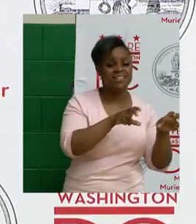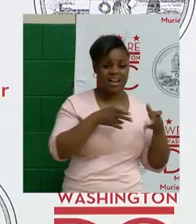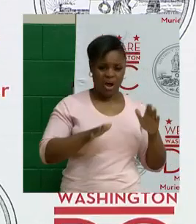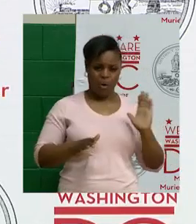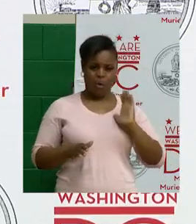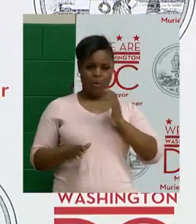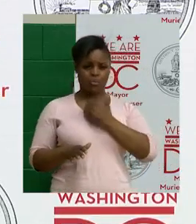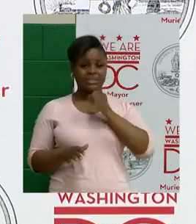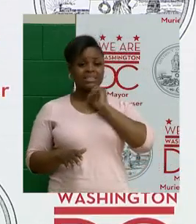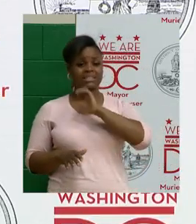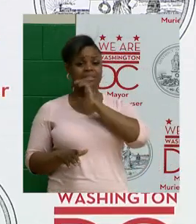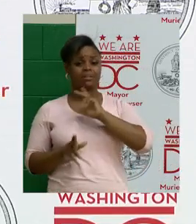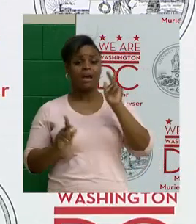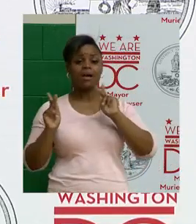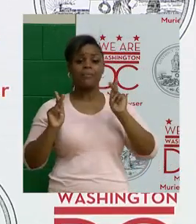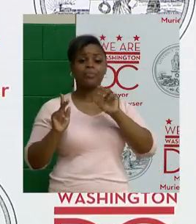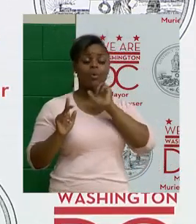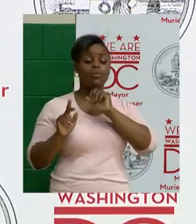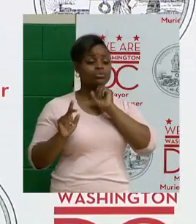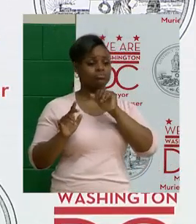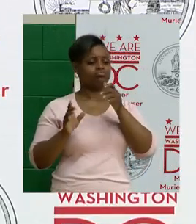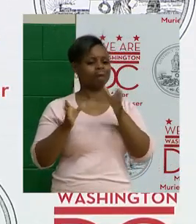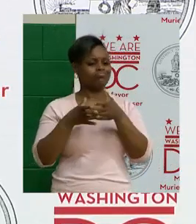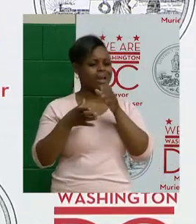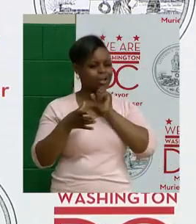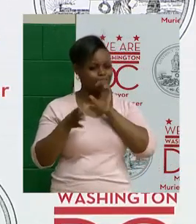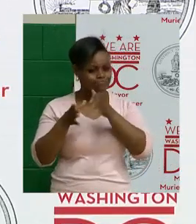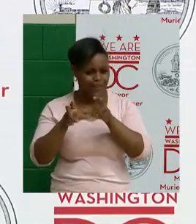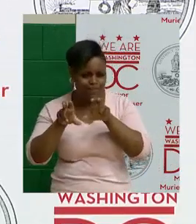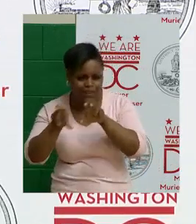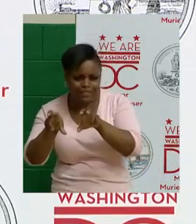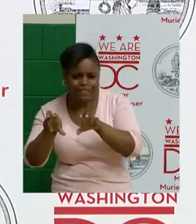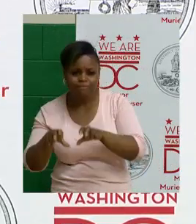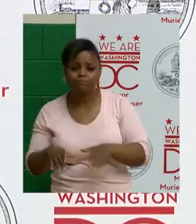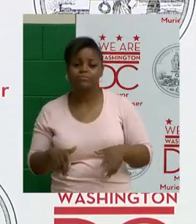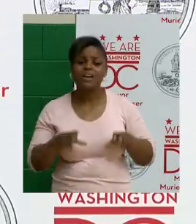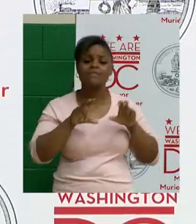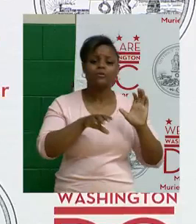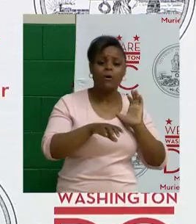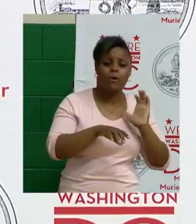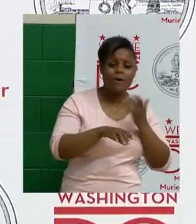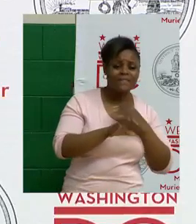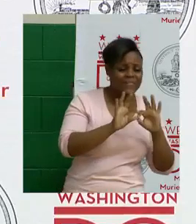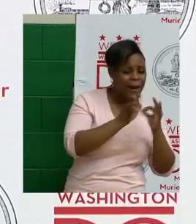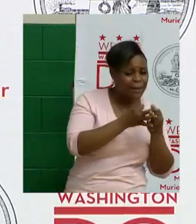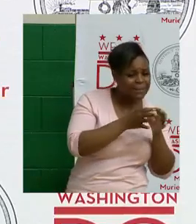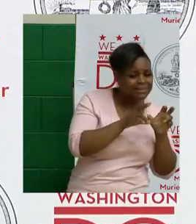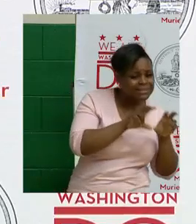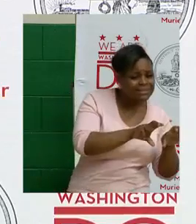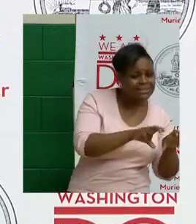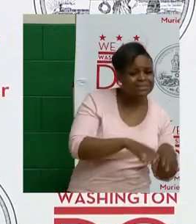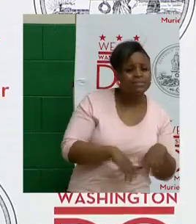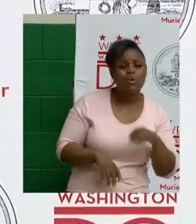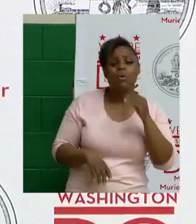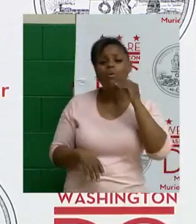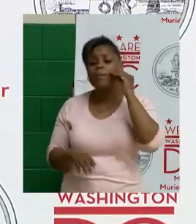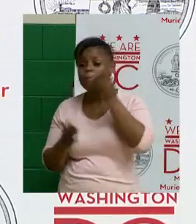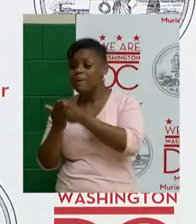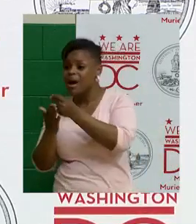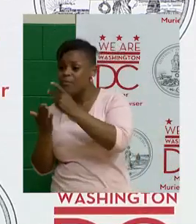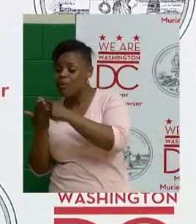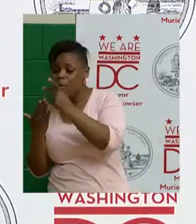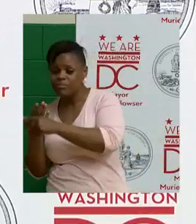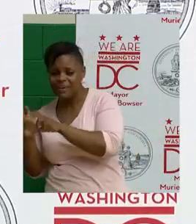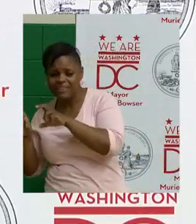affordable to raise a family in DC through investments in our home buyer programs and in child care. And we made